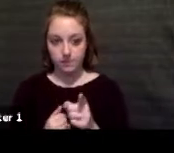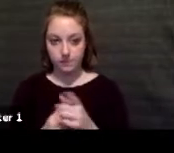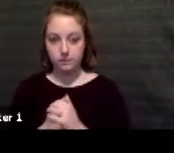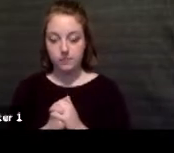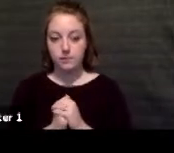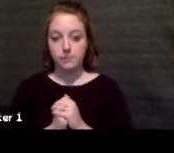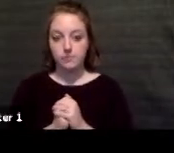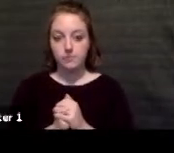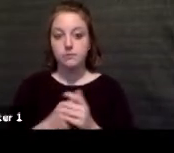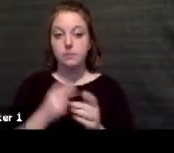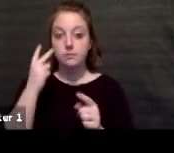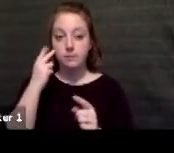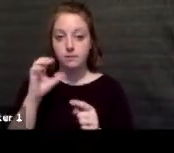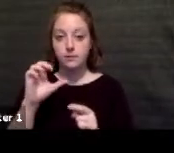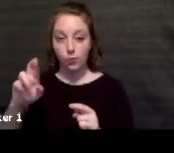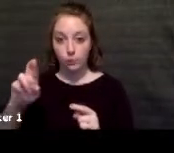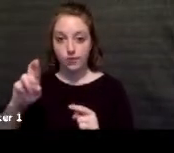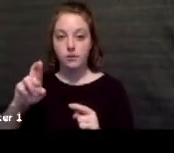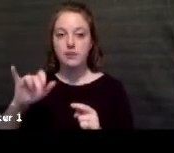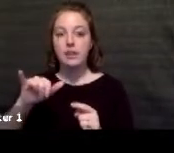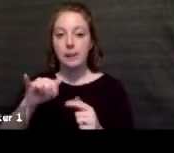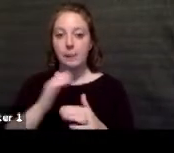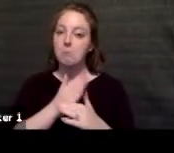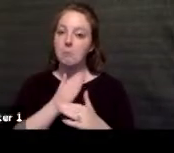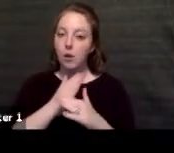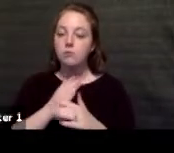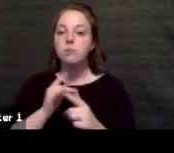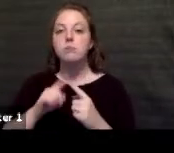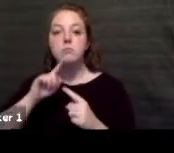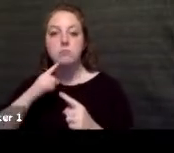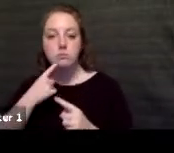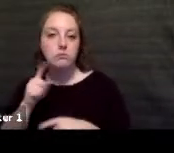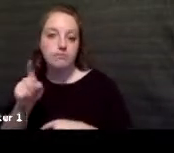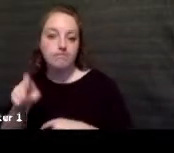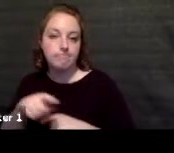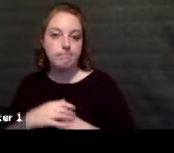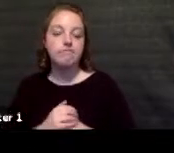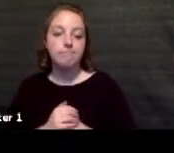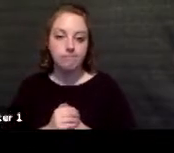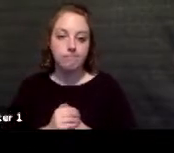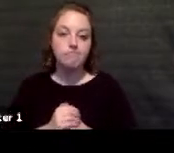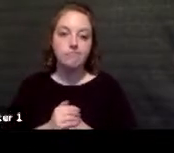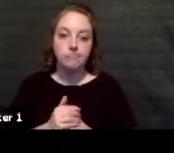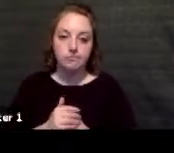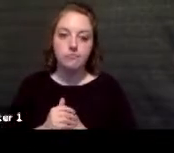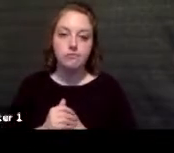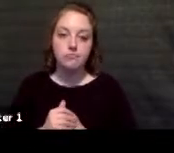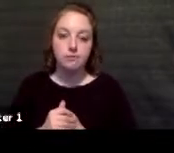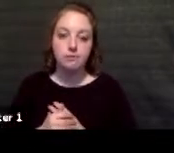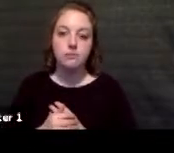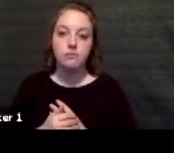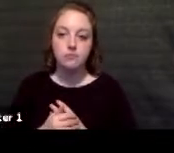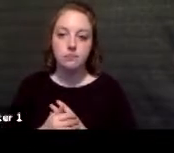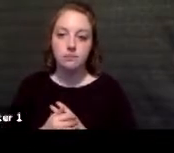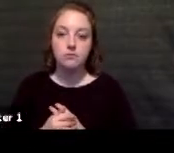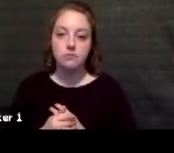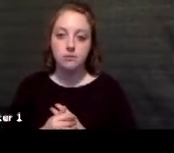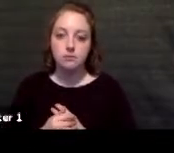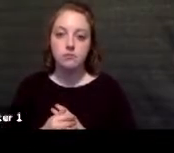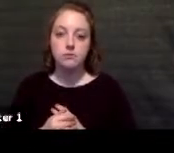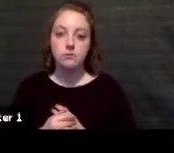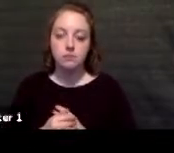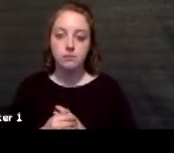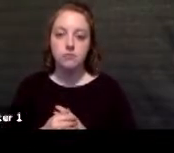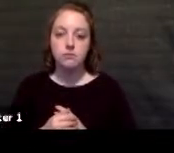you'll see Cedar Ridge does fall within that moderate to significant need. Uh, and so then as we progress, what this is saying is over